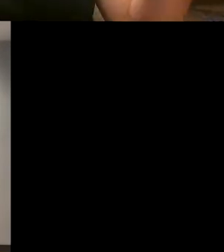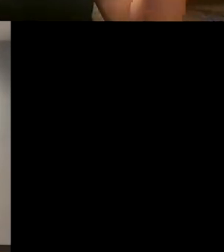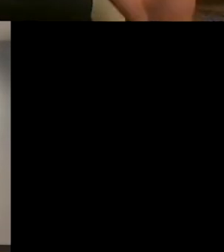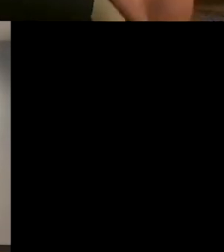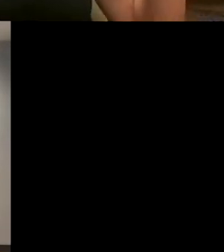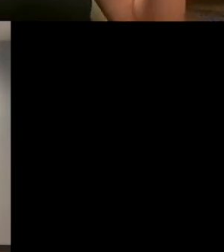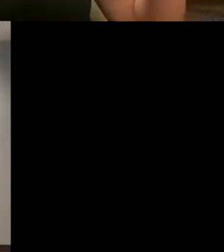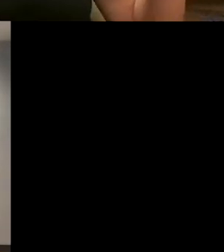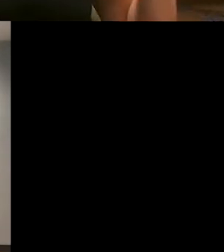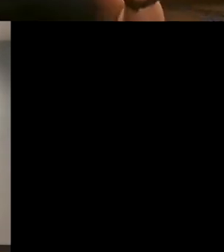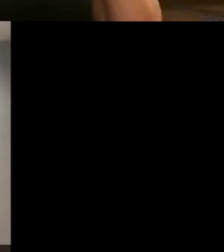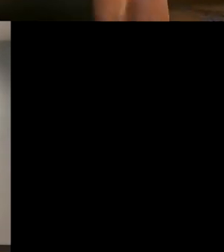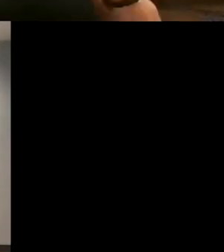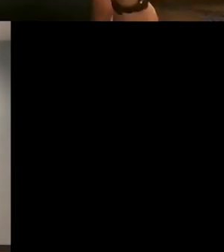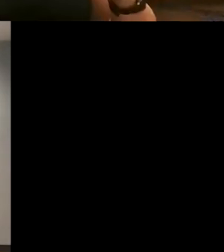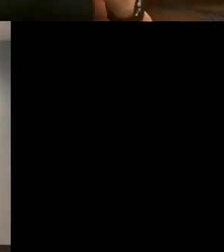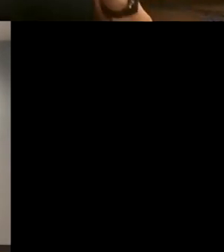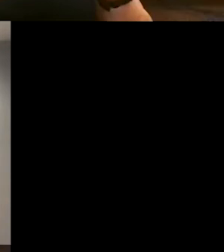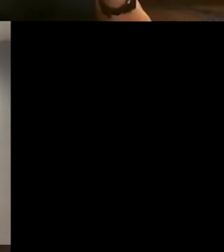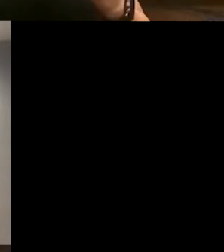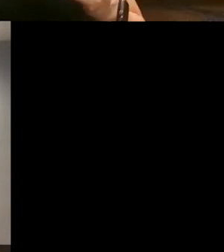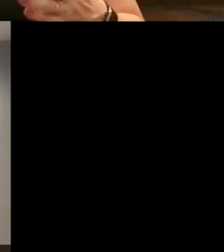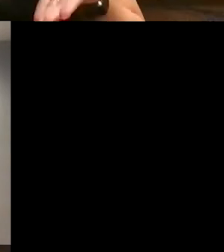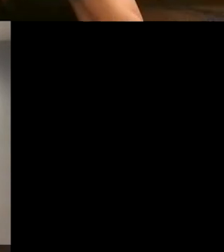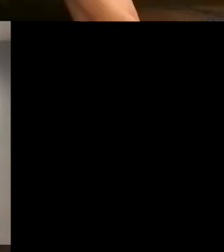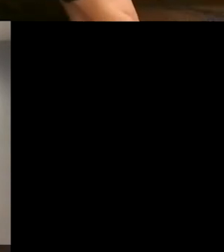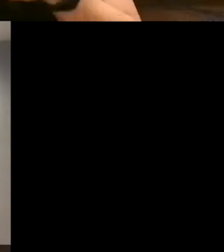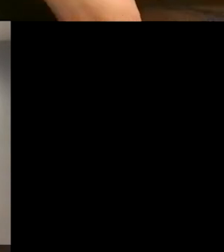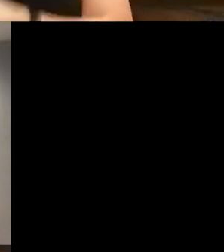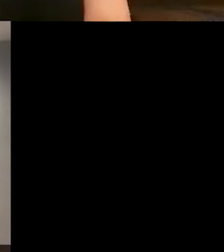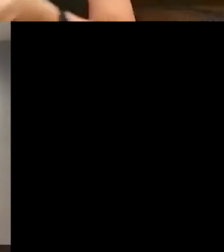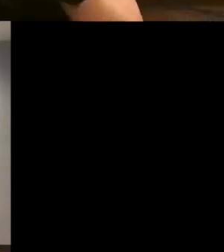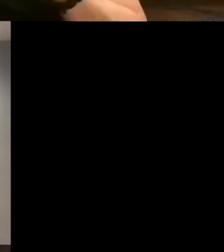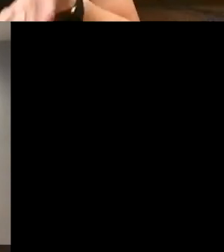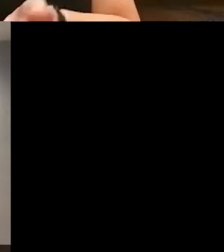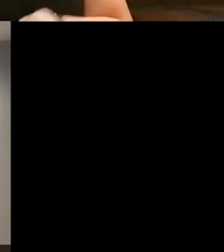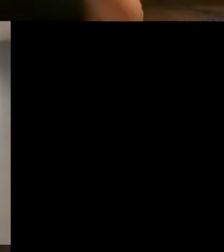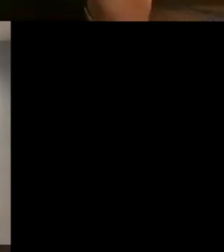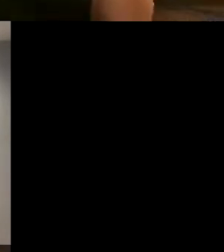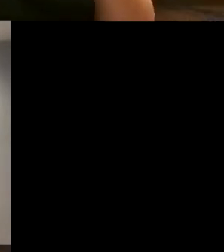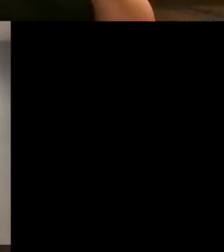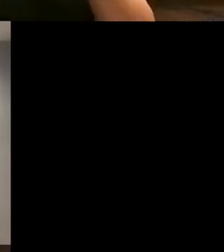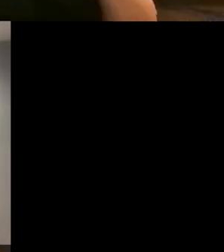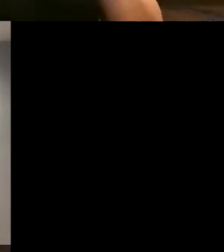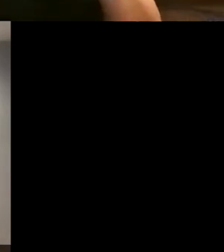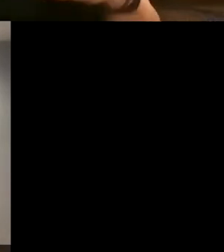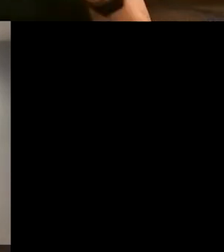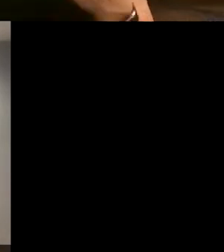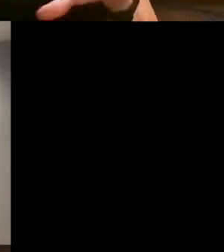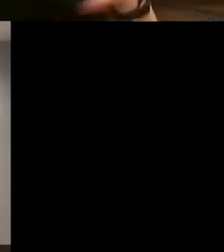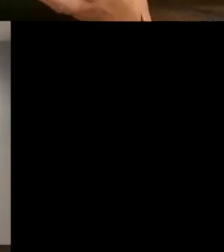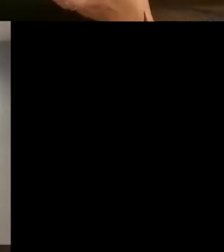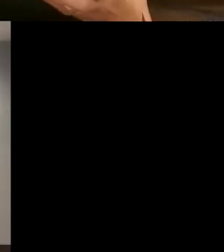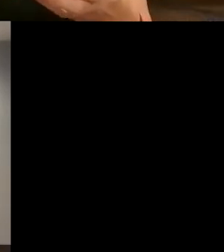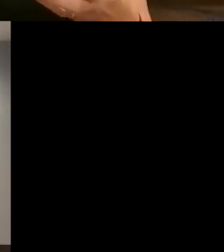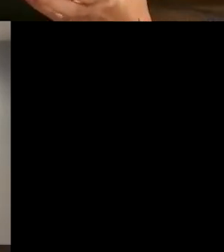that you're describing? Often, when the voices of marginalized communities are elevated, those who aren't part of those groups or identify as part of those groups feel